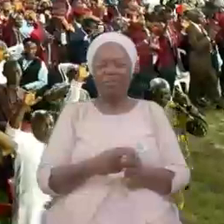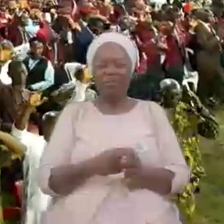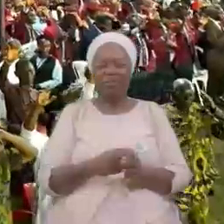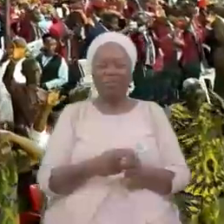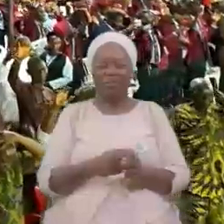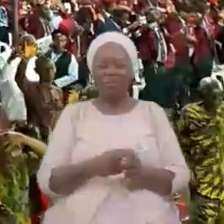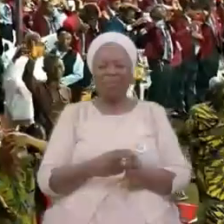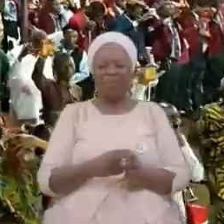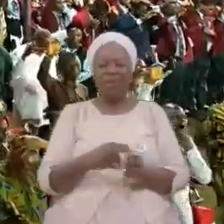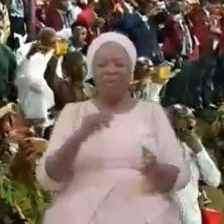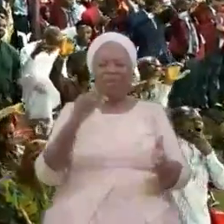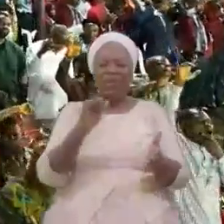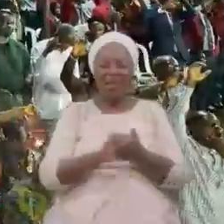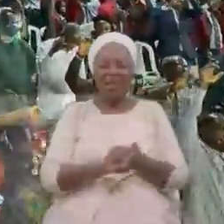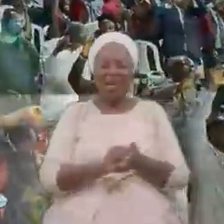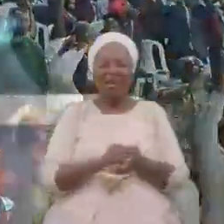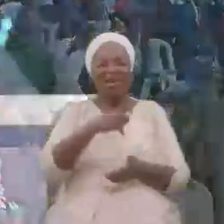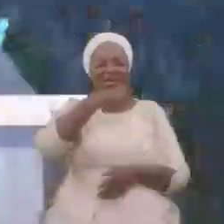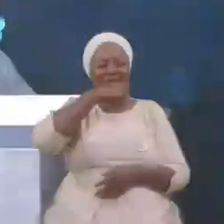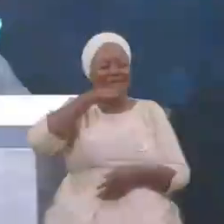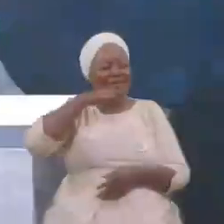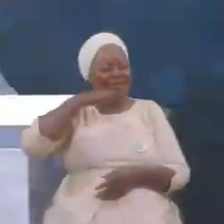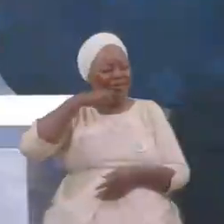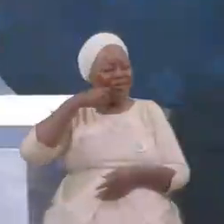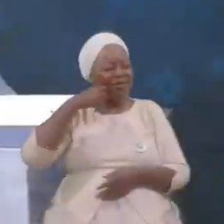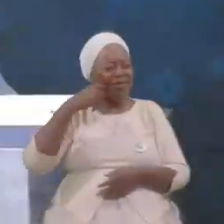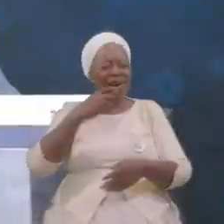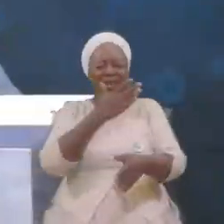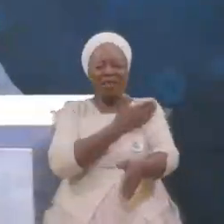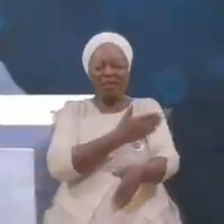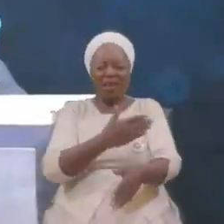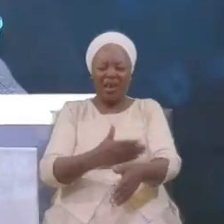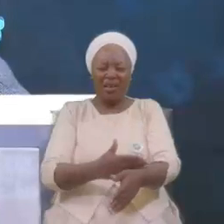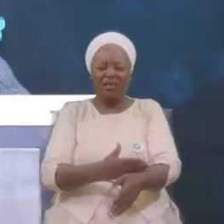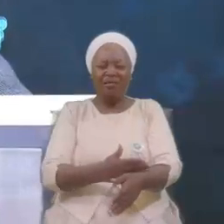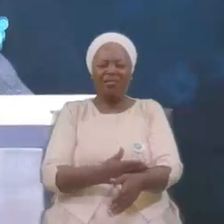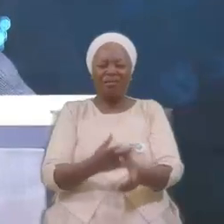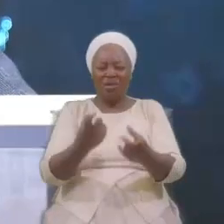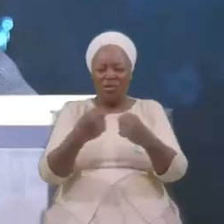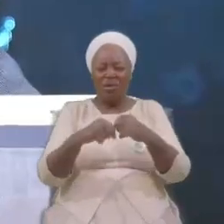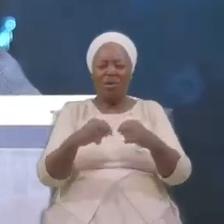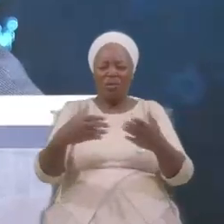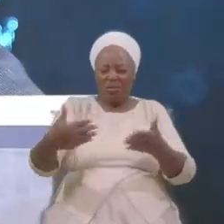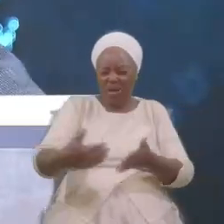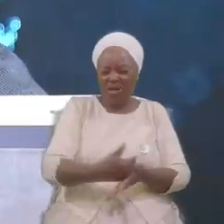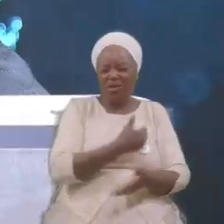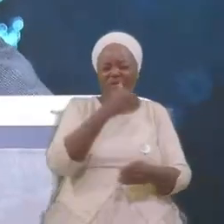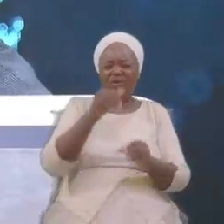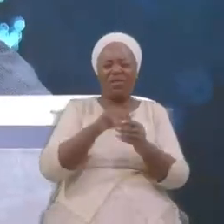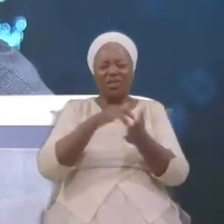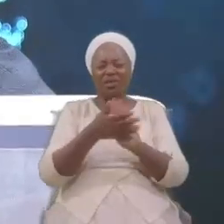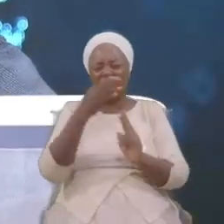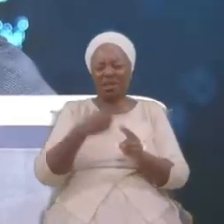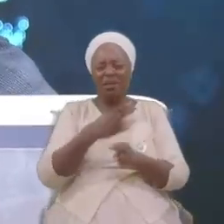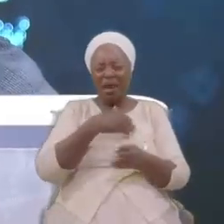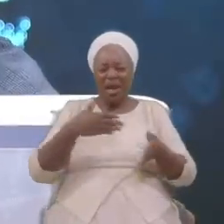That withered hand, come afresh. And let the strength